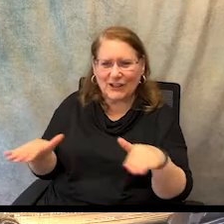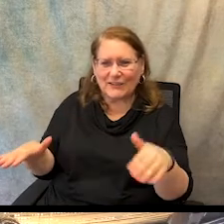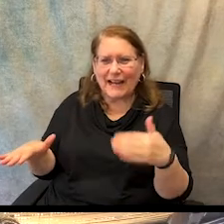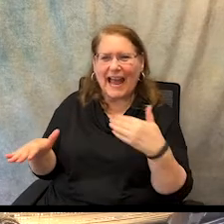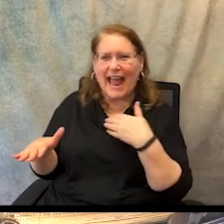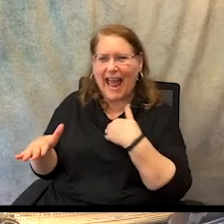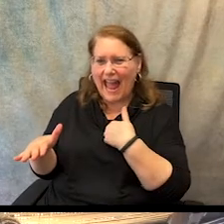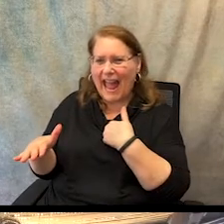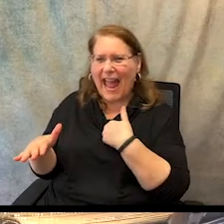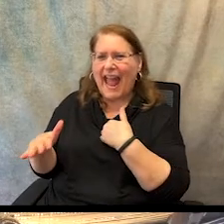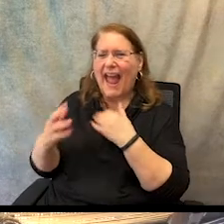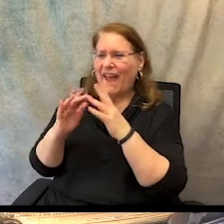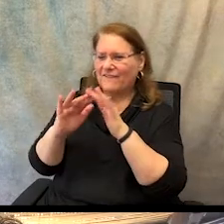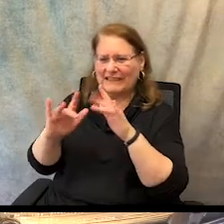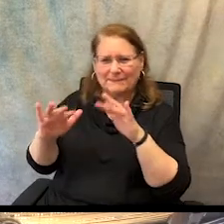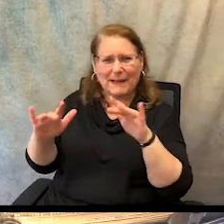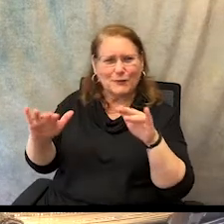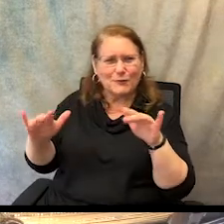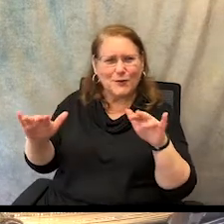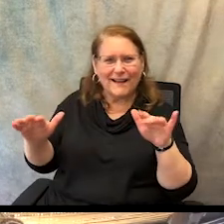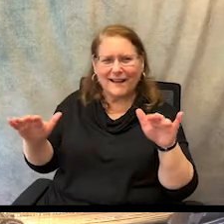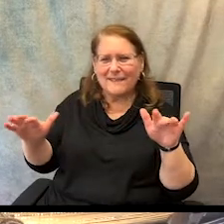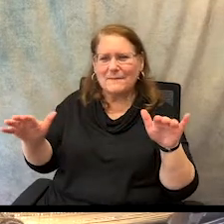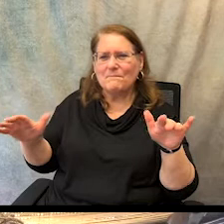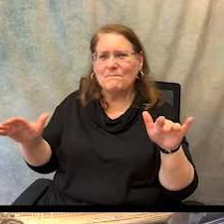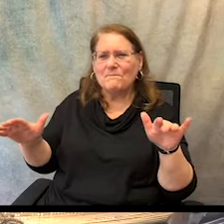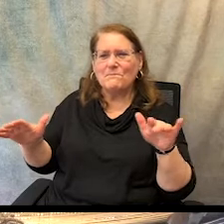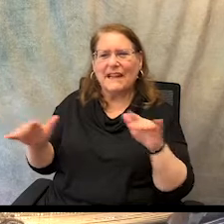children, you know, there's a spectrum of